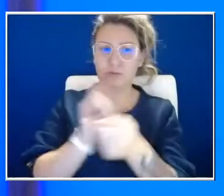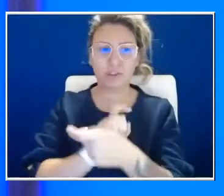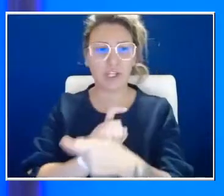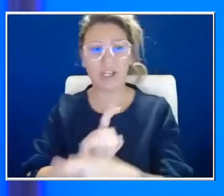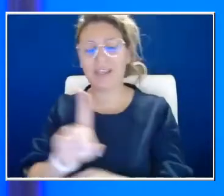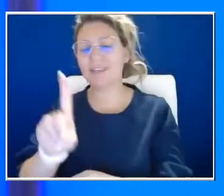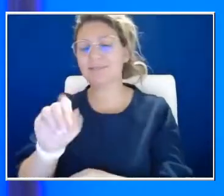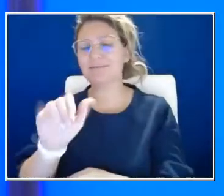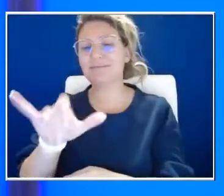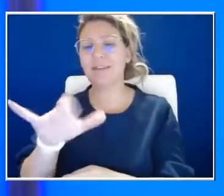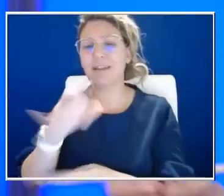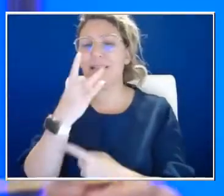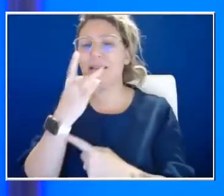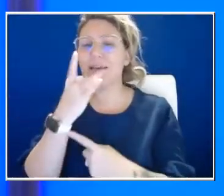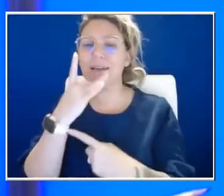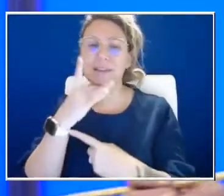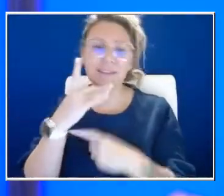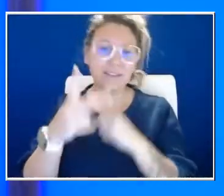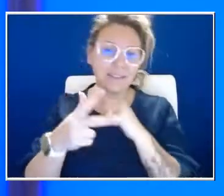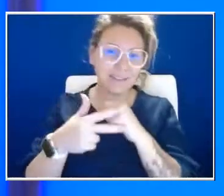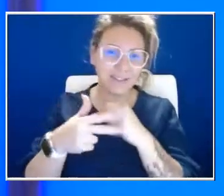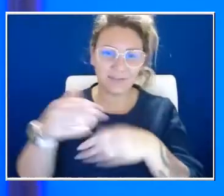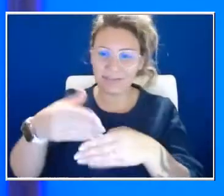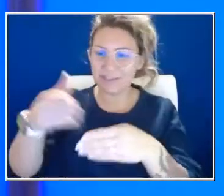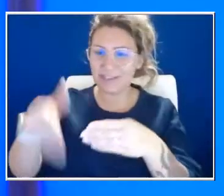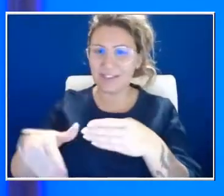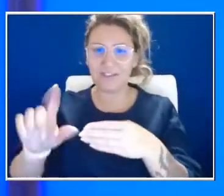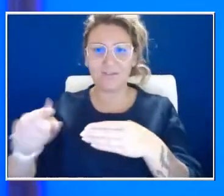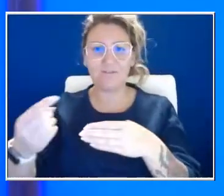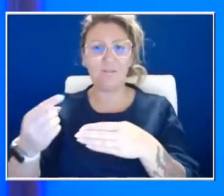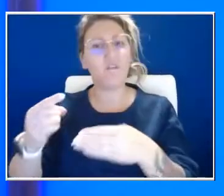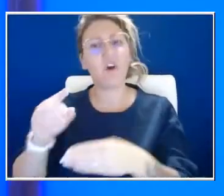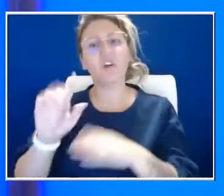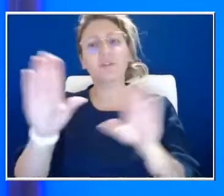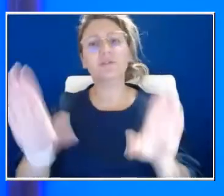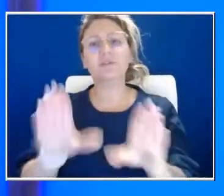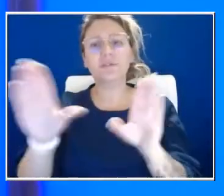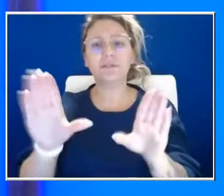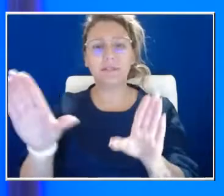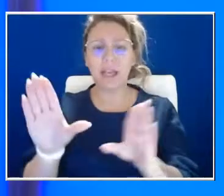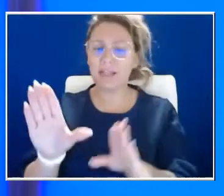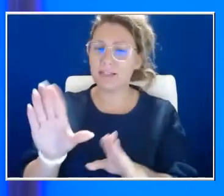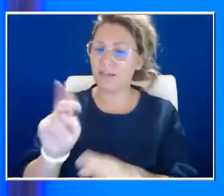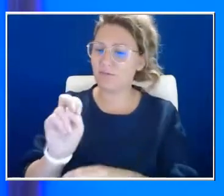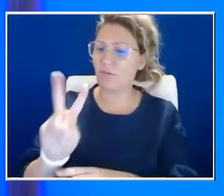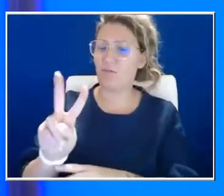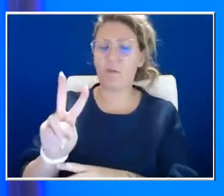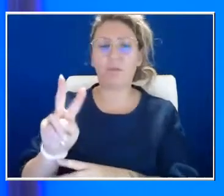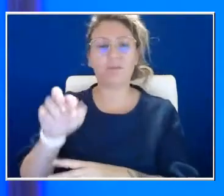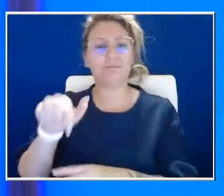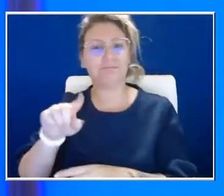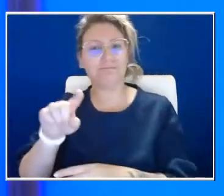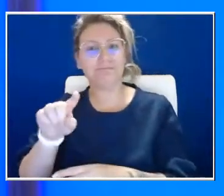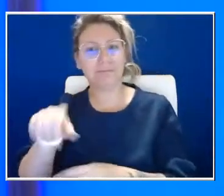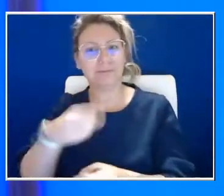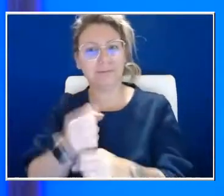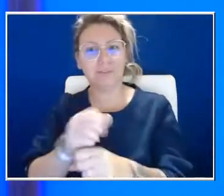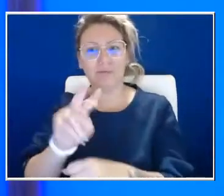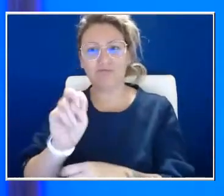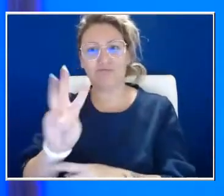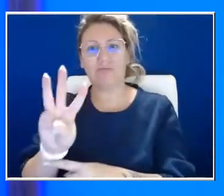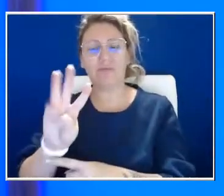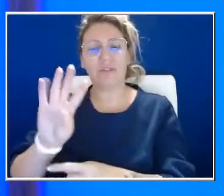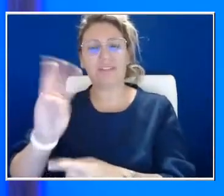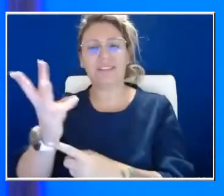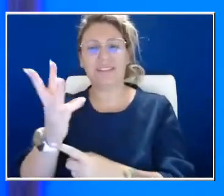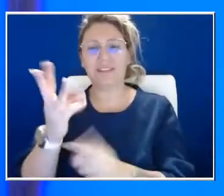Sunday of November at 2 a.m. in the morning. That's when you need to move your clocks back an hour. Now, earlier this year, the